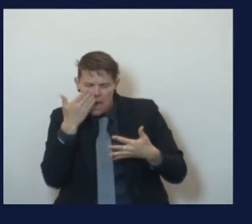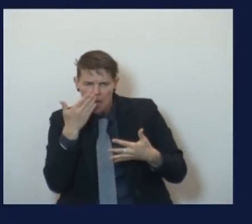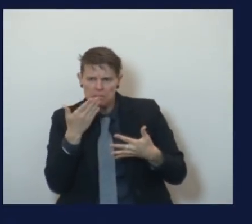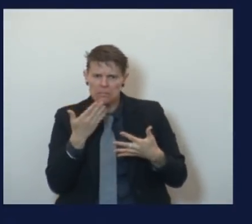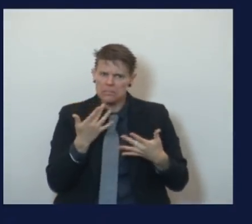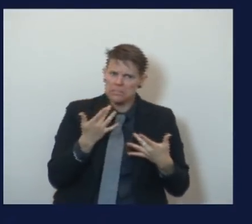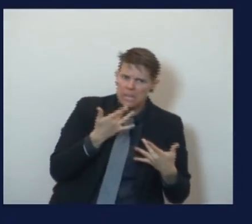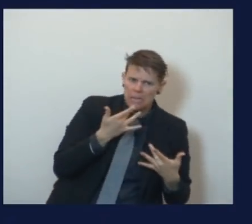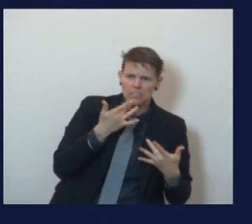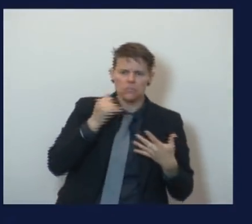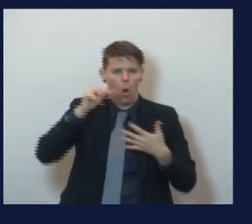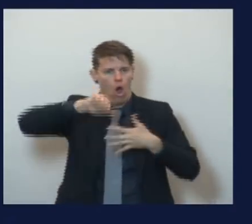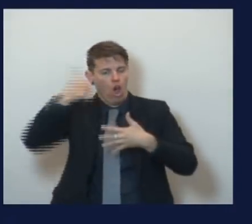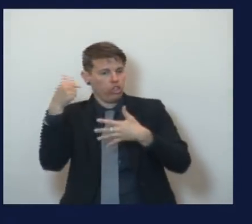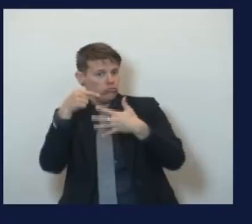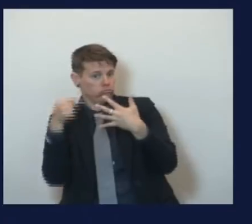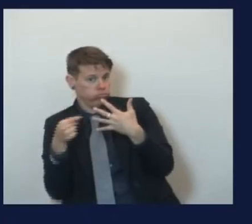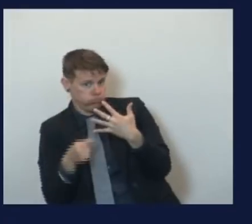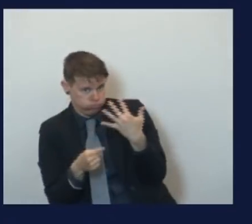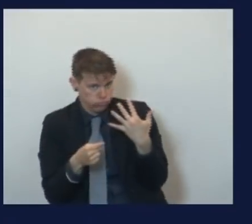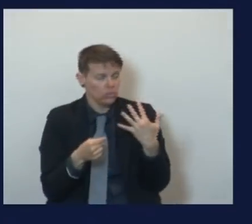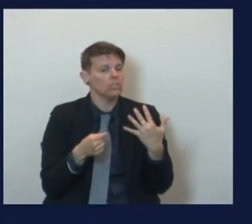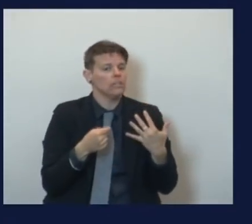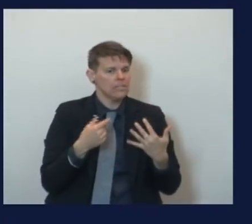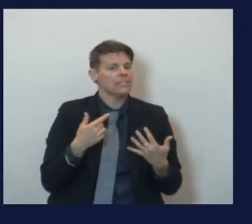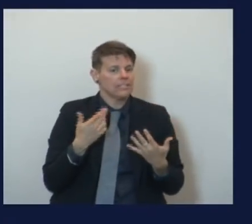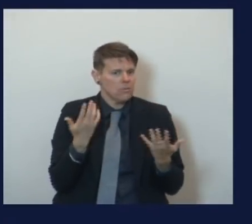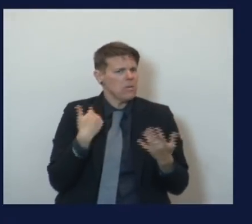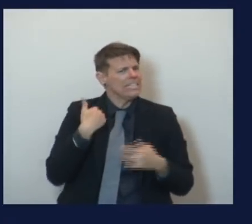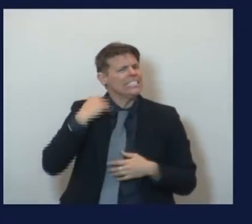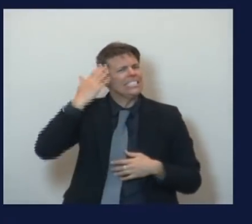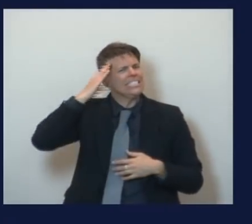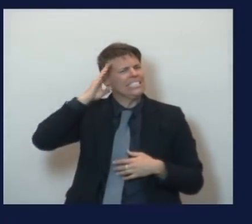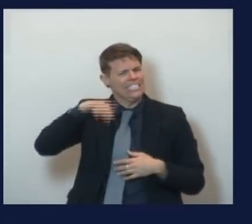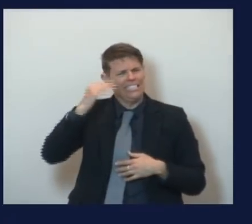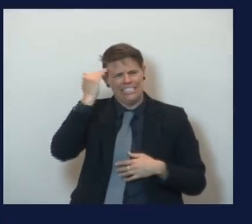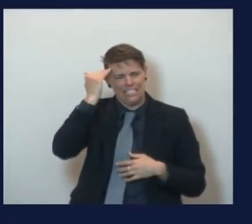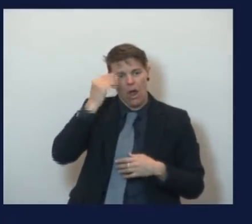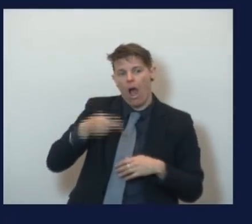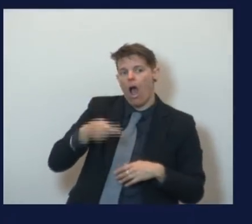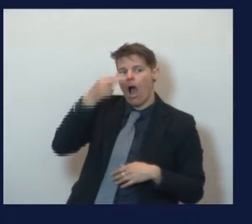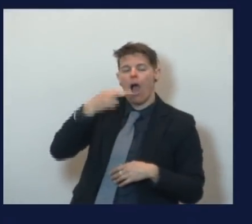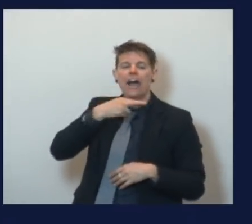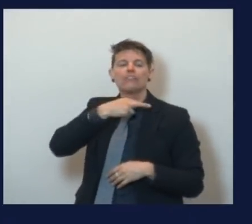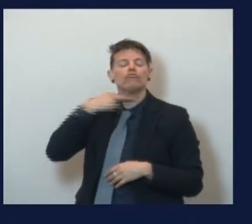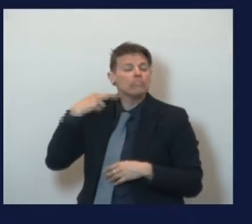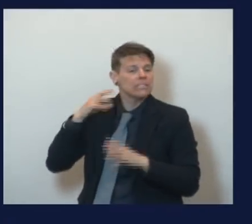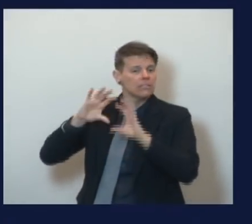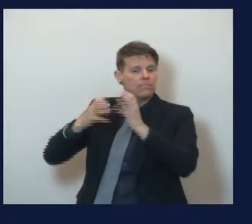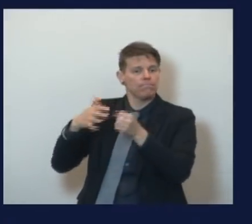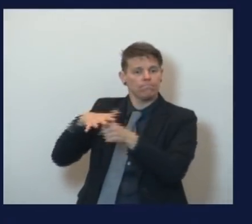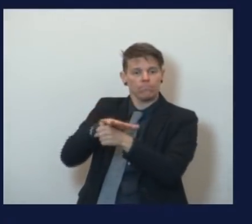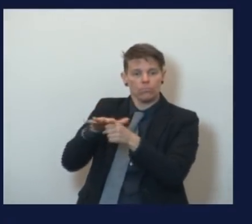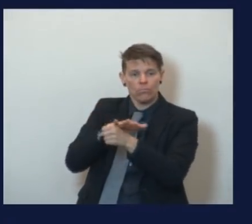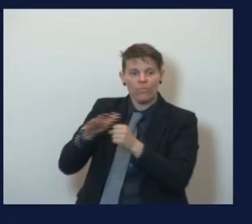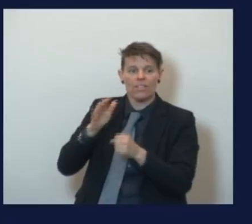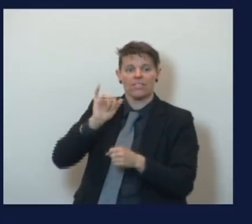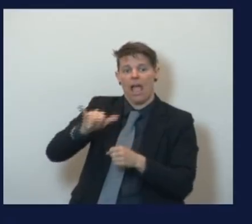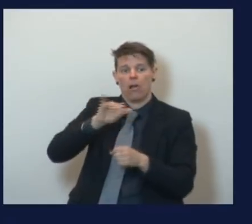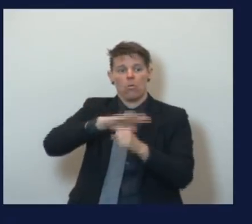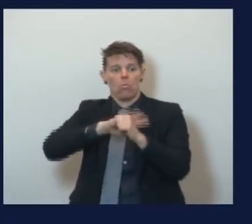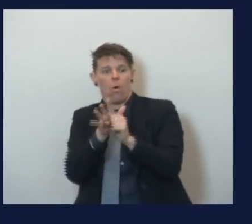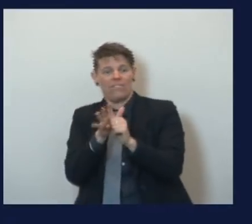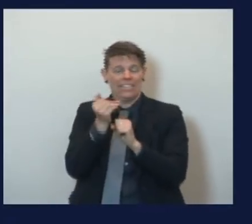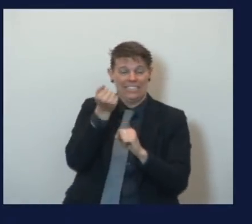else? Because we know unequivocally that in some of our high-risk areas, some of the COVID-19